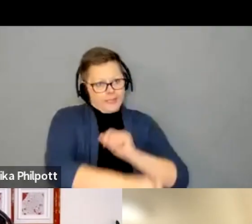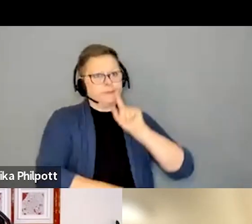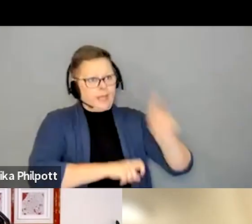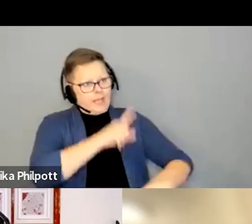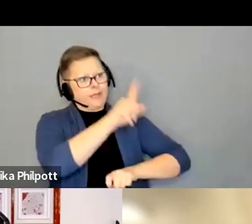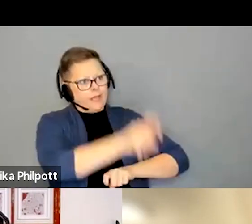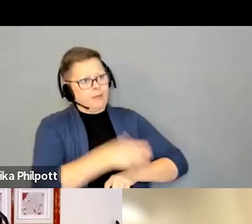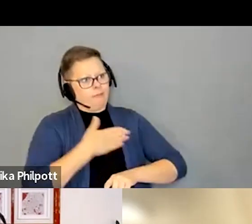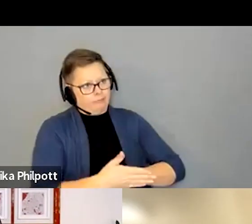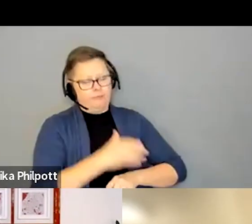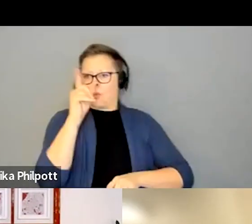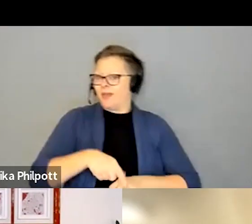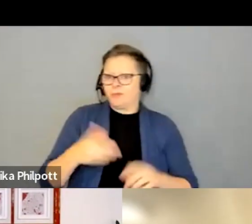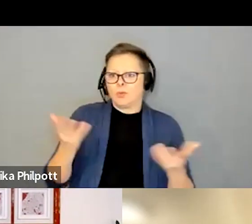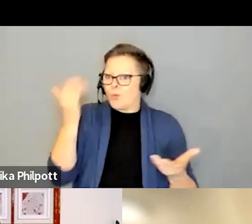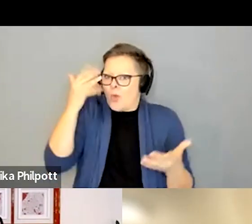they're always there.